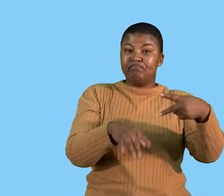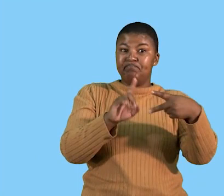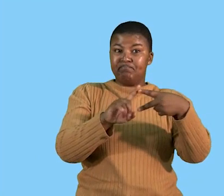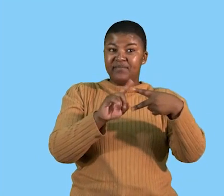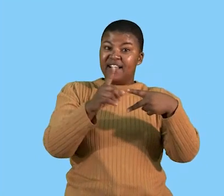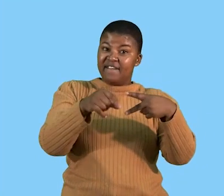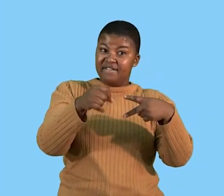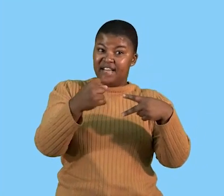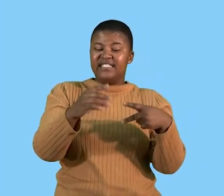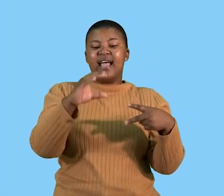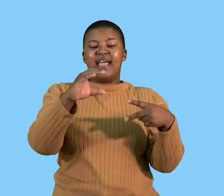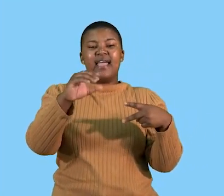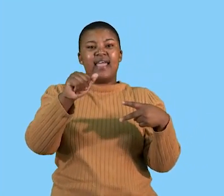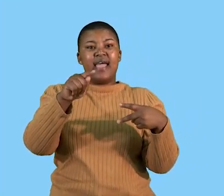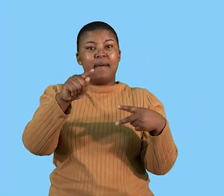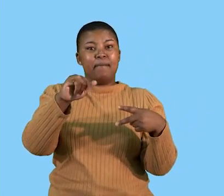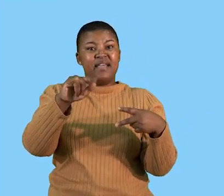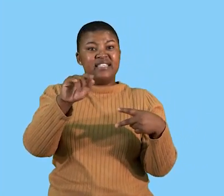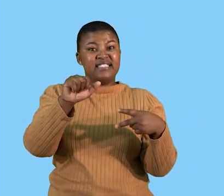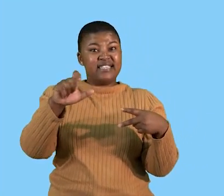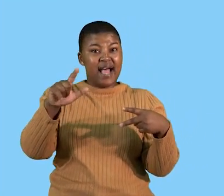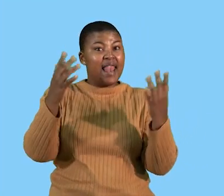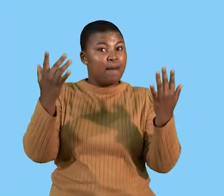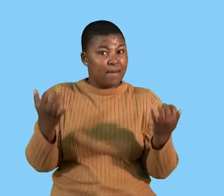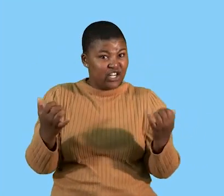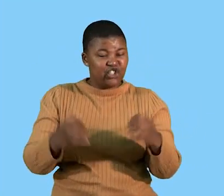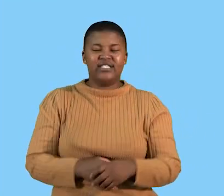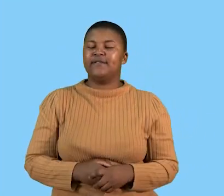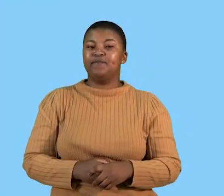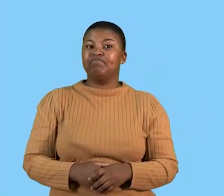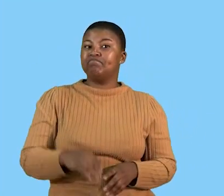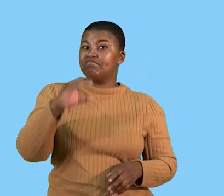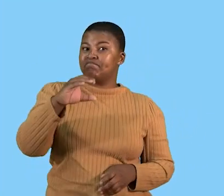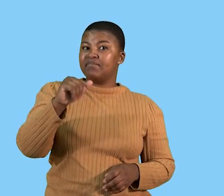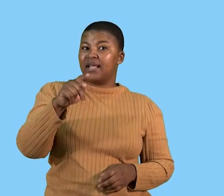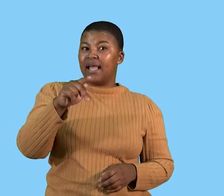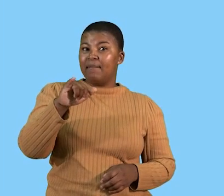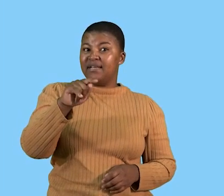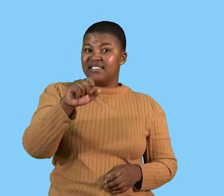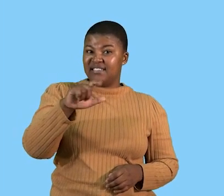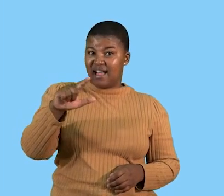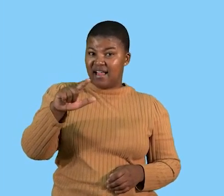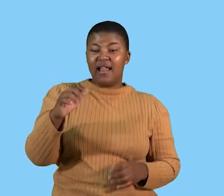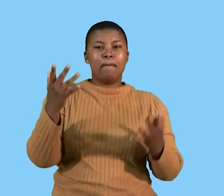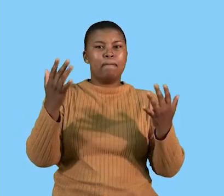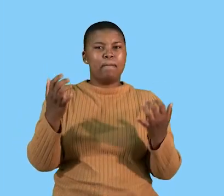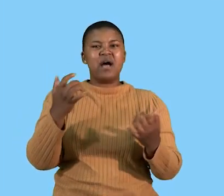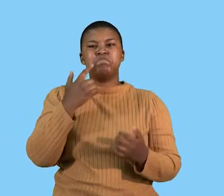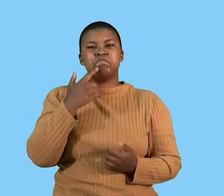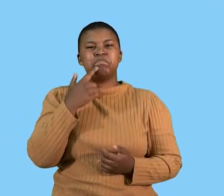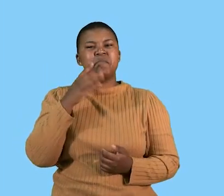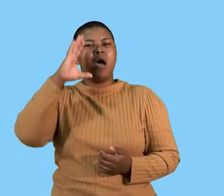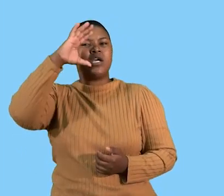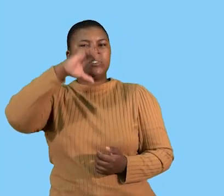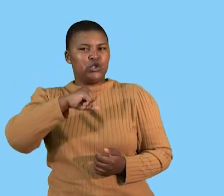first one is our capital budget. So capital budget means it estimates how